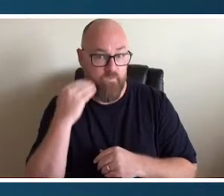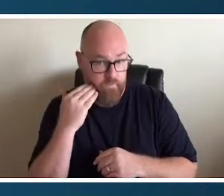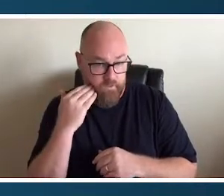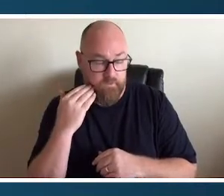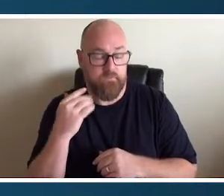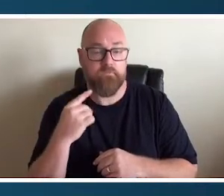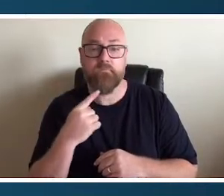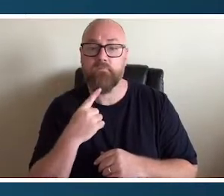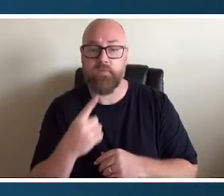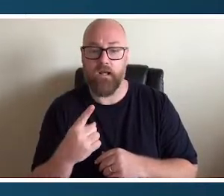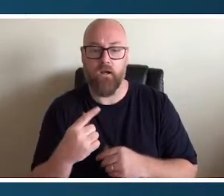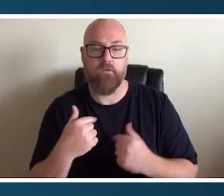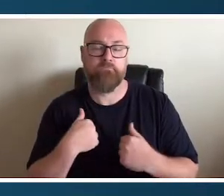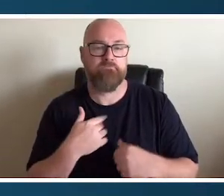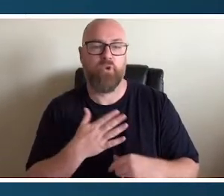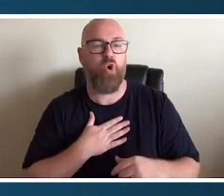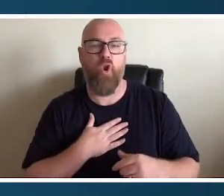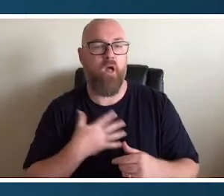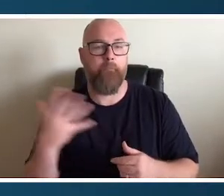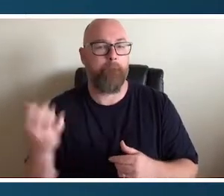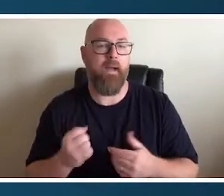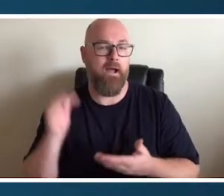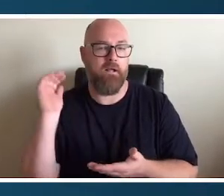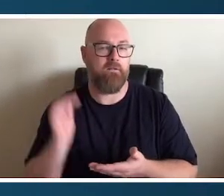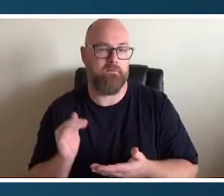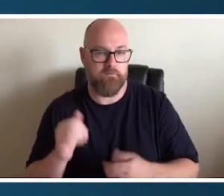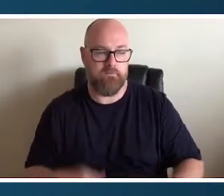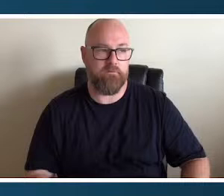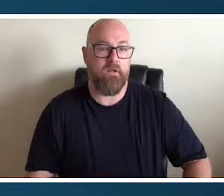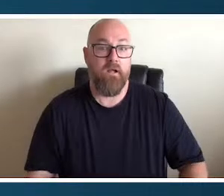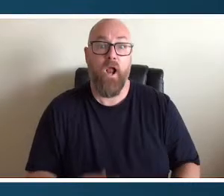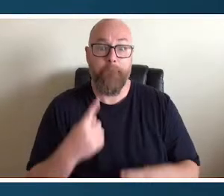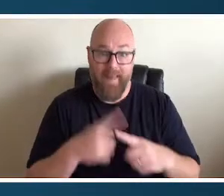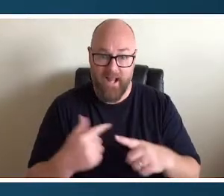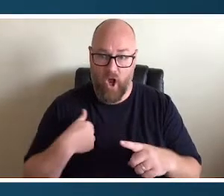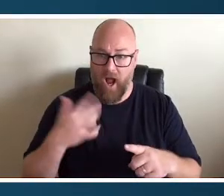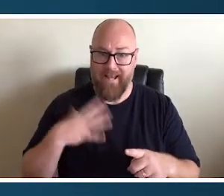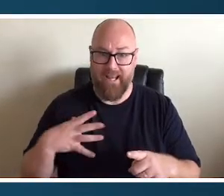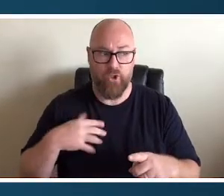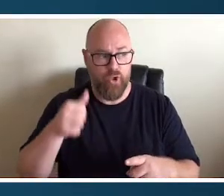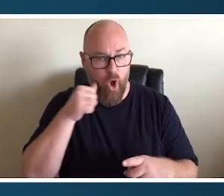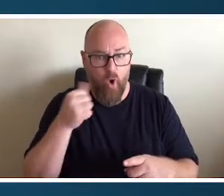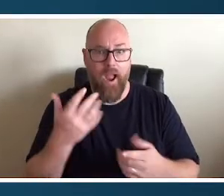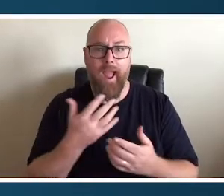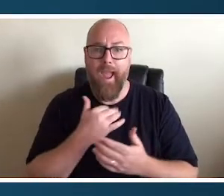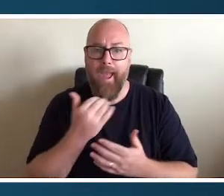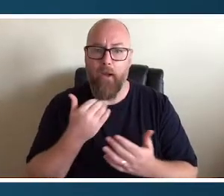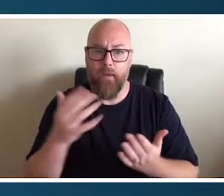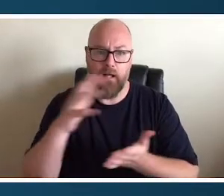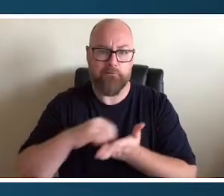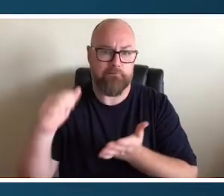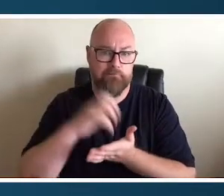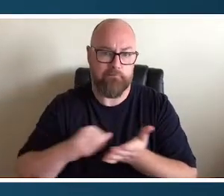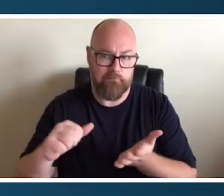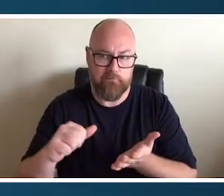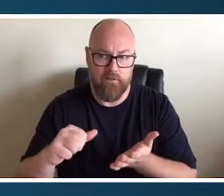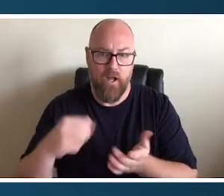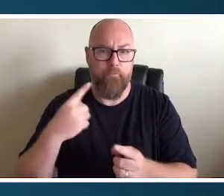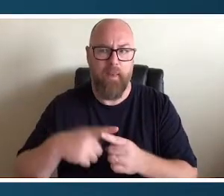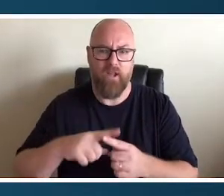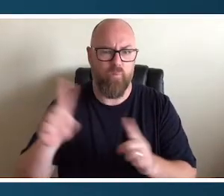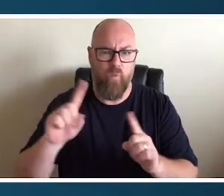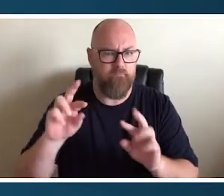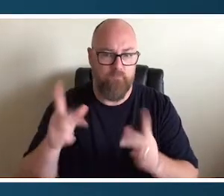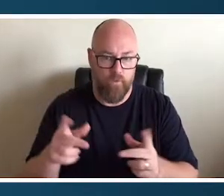said, I don't like the deductions, and I need to know how much they are deducting from my payments and what for. There's another one, a male worker